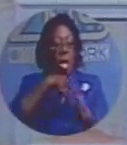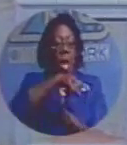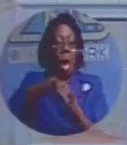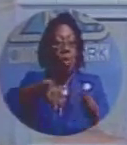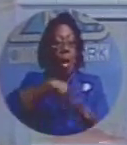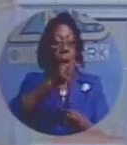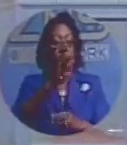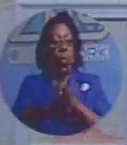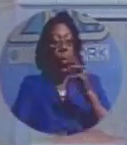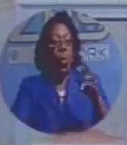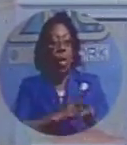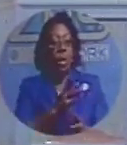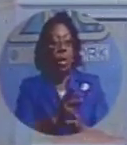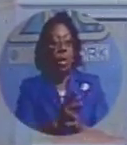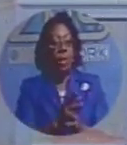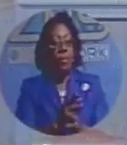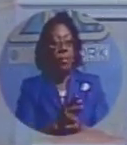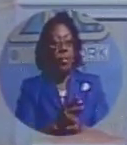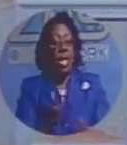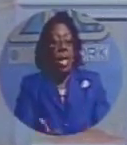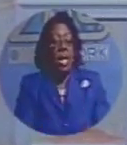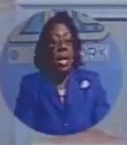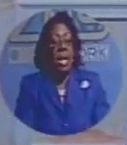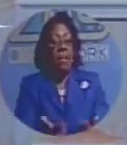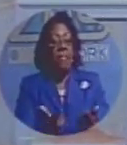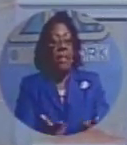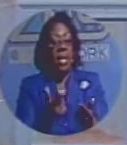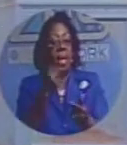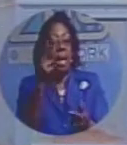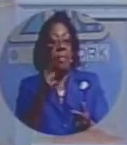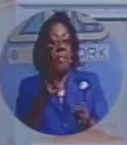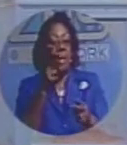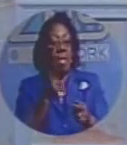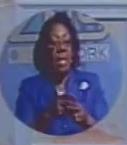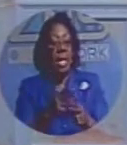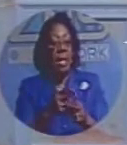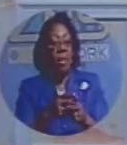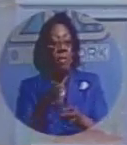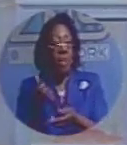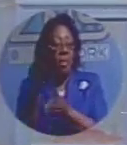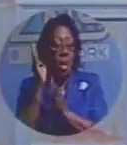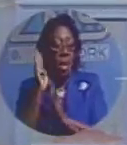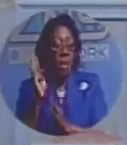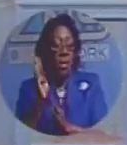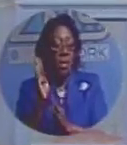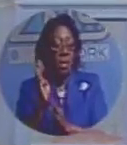around the world, lifting up the name of the Bahamas,